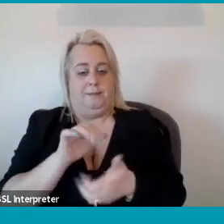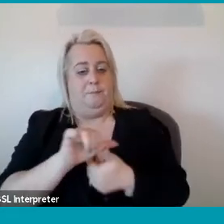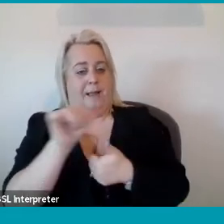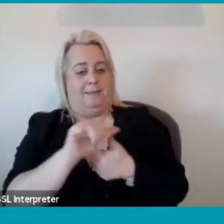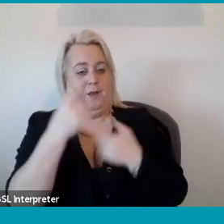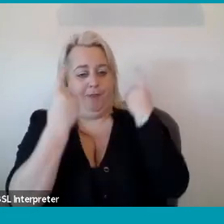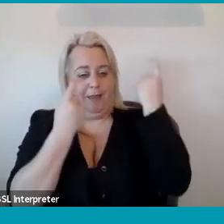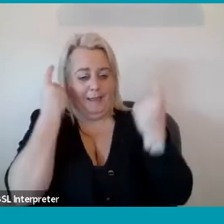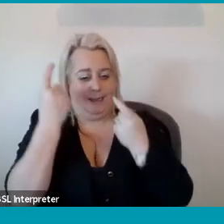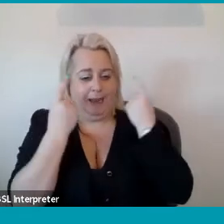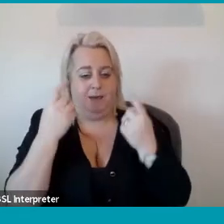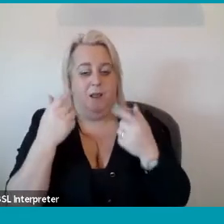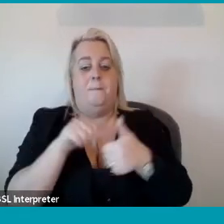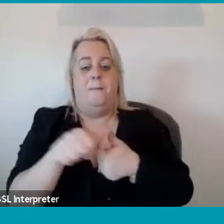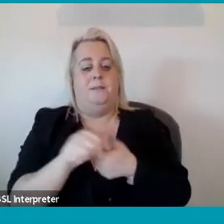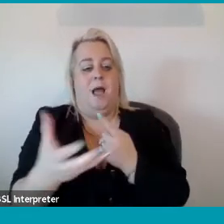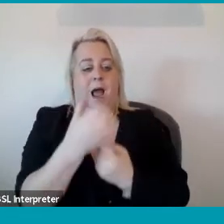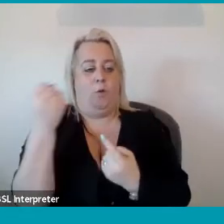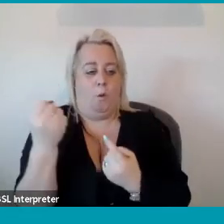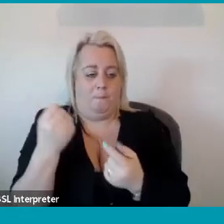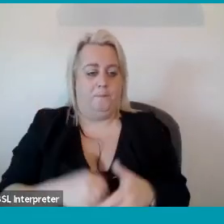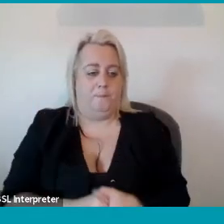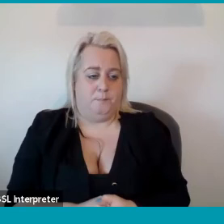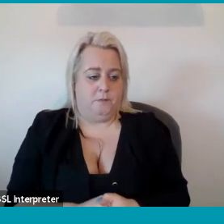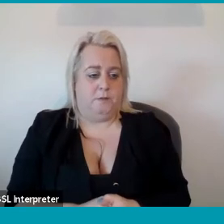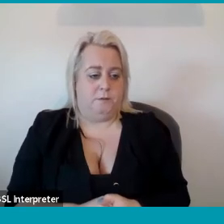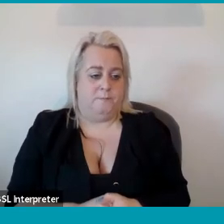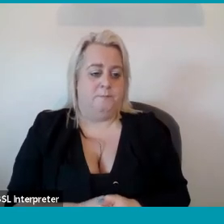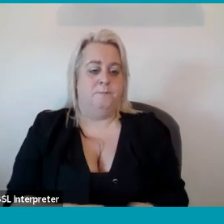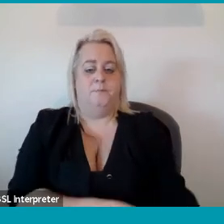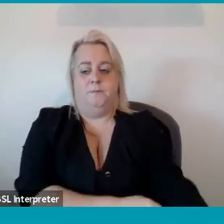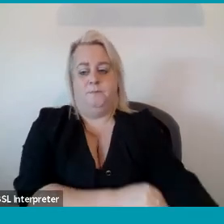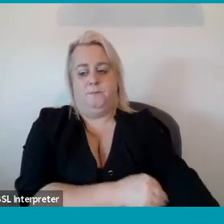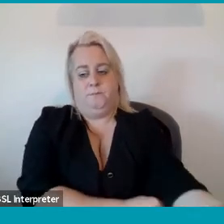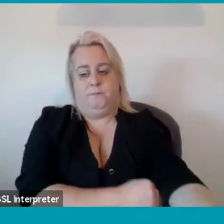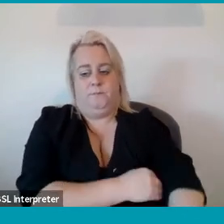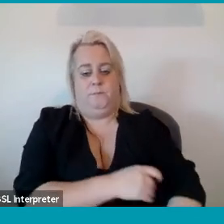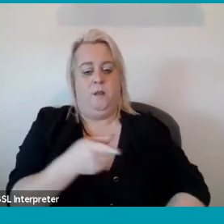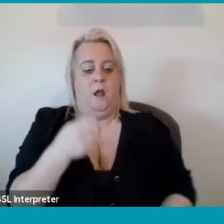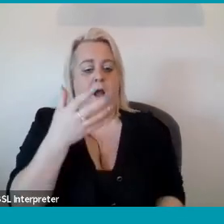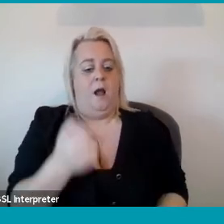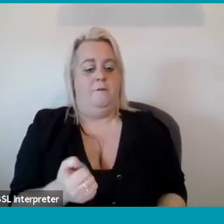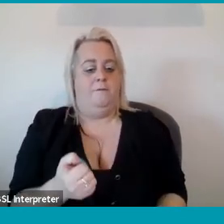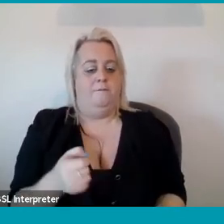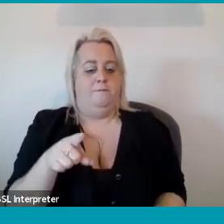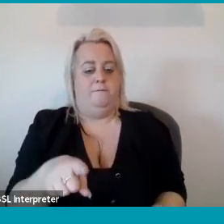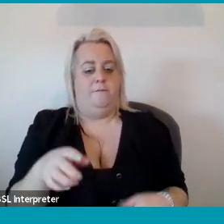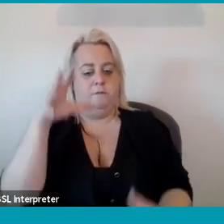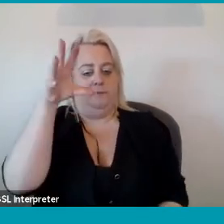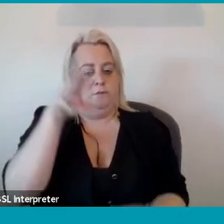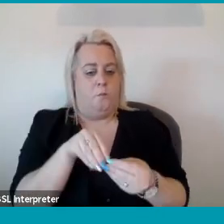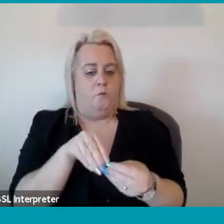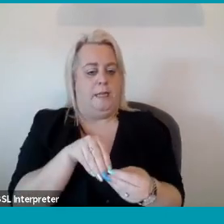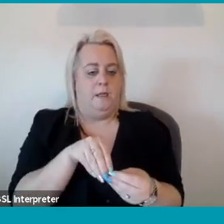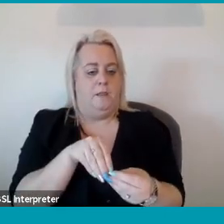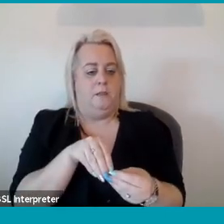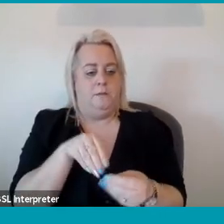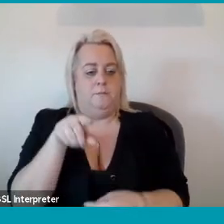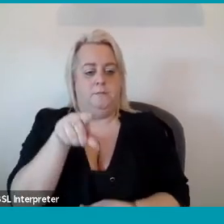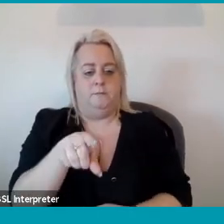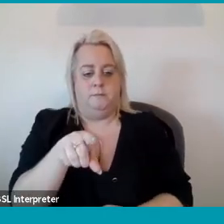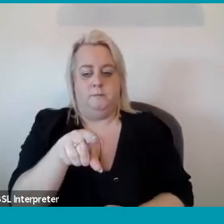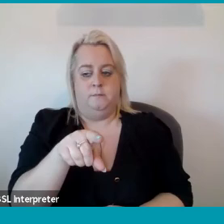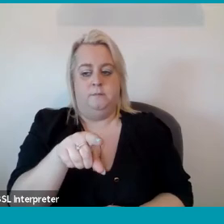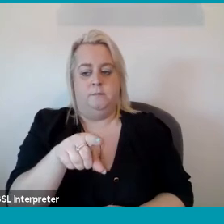well documented by lots and lots of studies. This is the famous one that McKinsey did in 2019. But we know